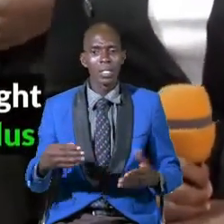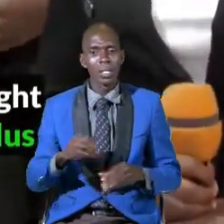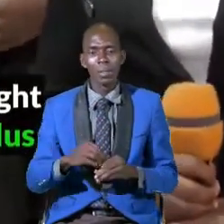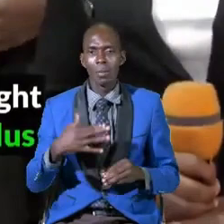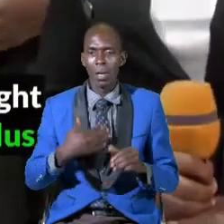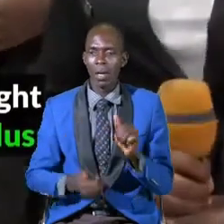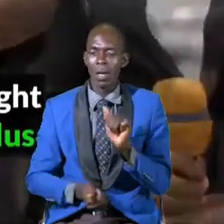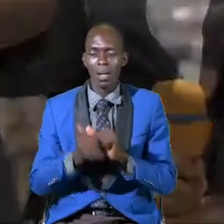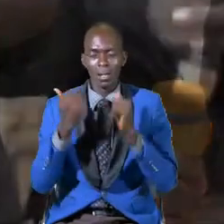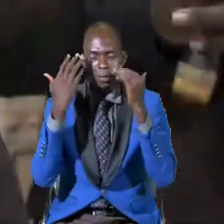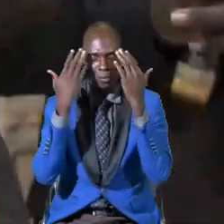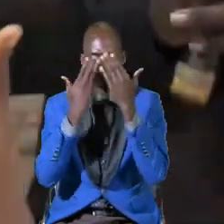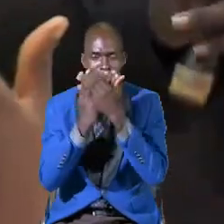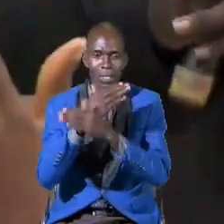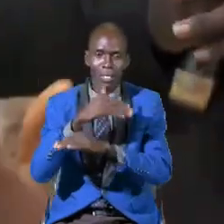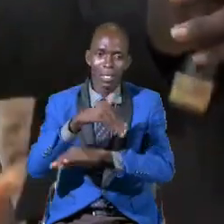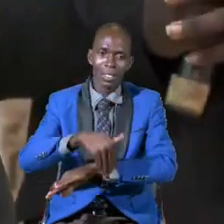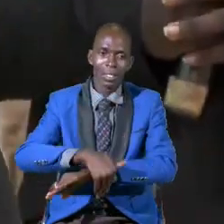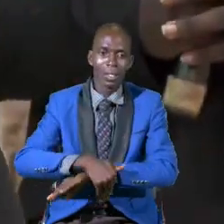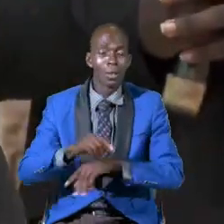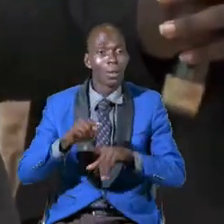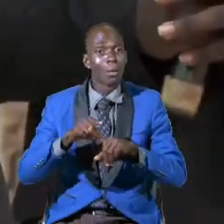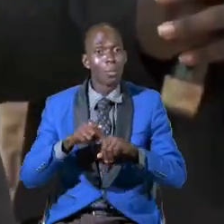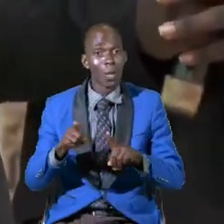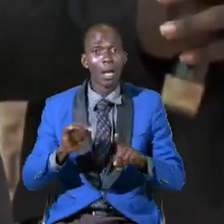darkest night,